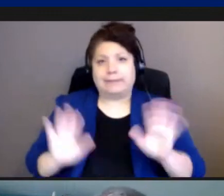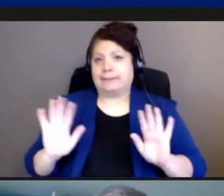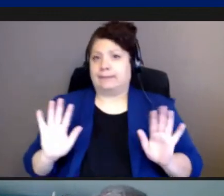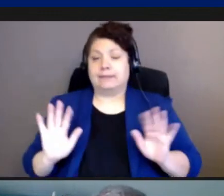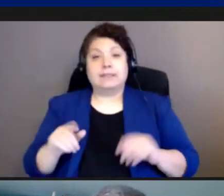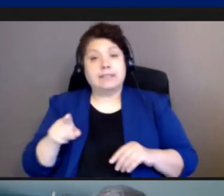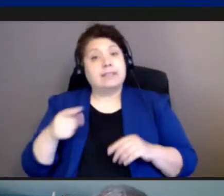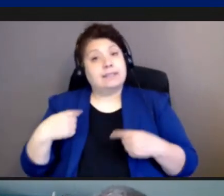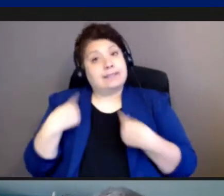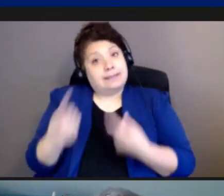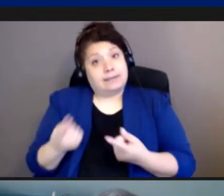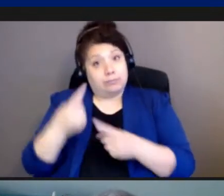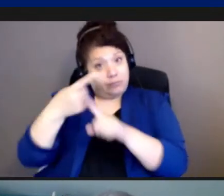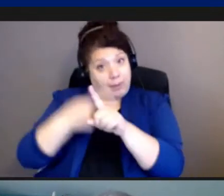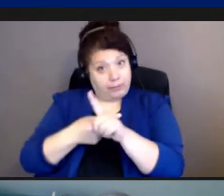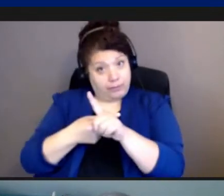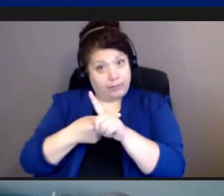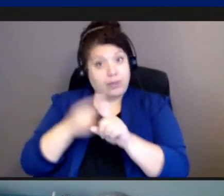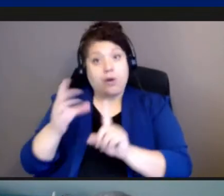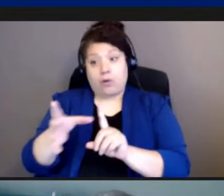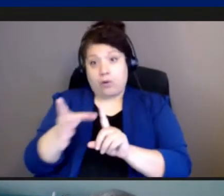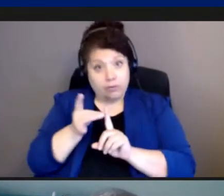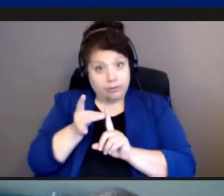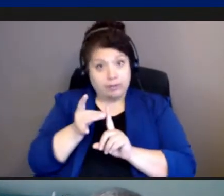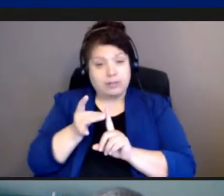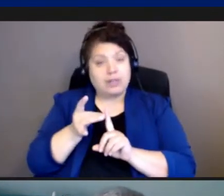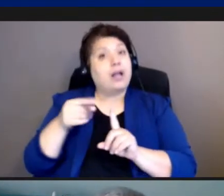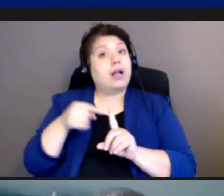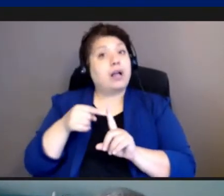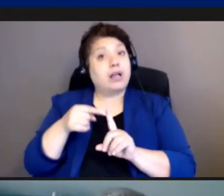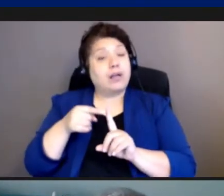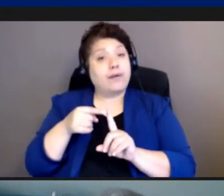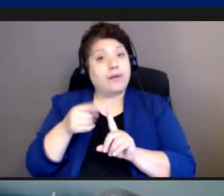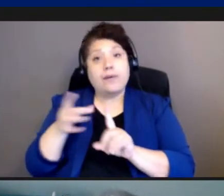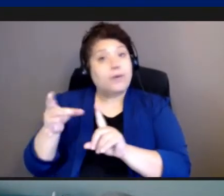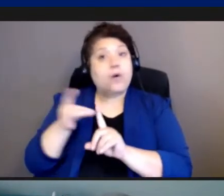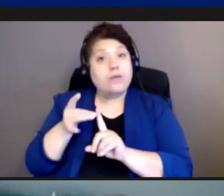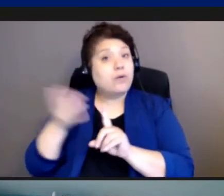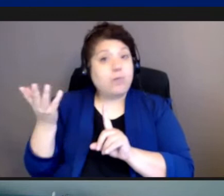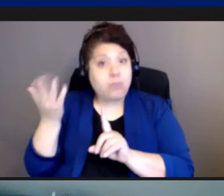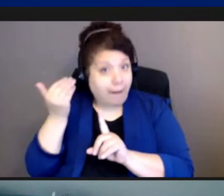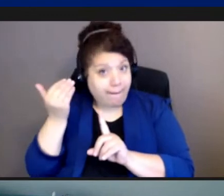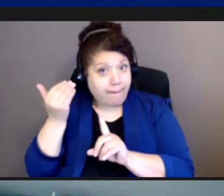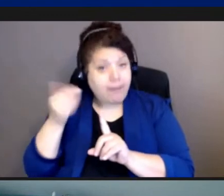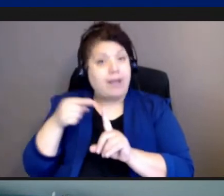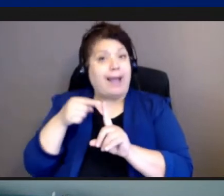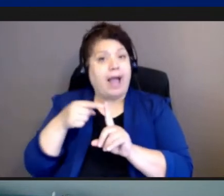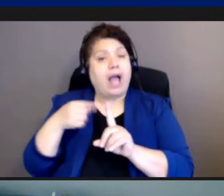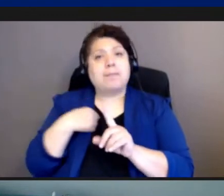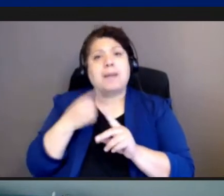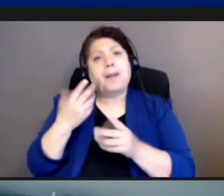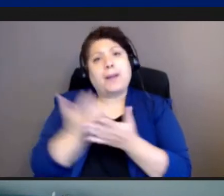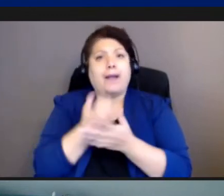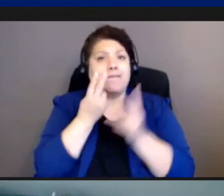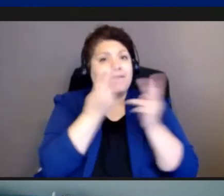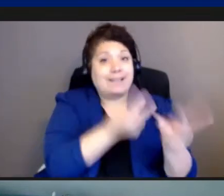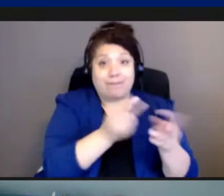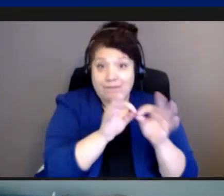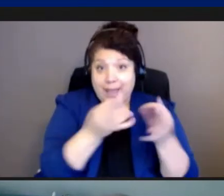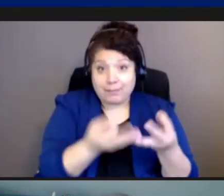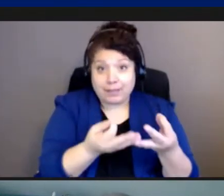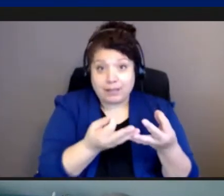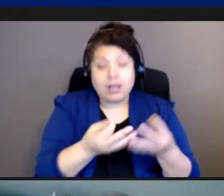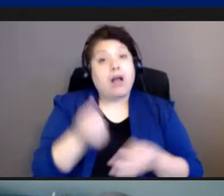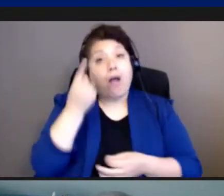at least month or so, I mean, some of those transmissions have been with people visiting family, not only in the city, but going to